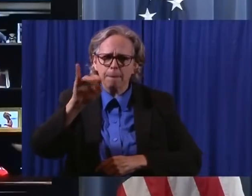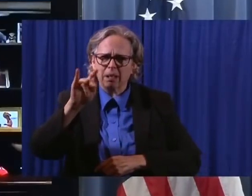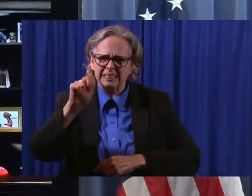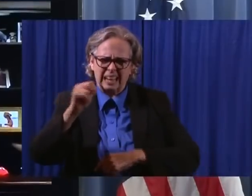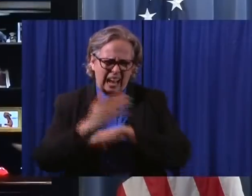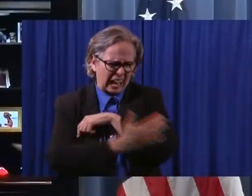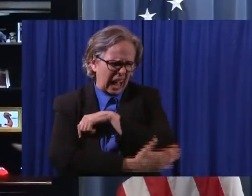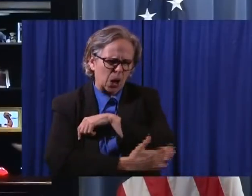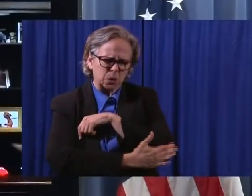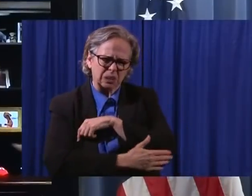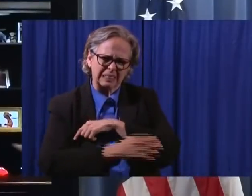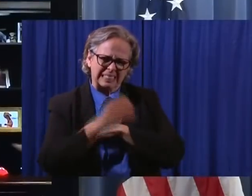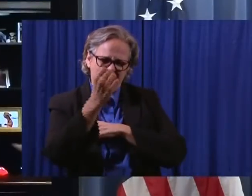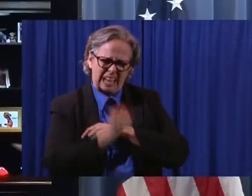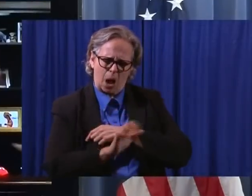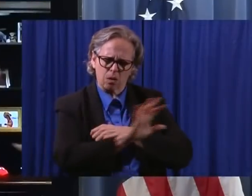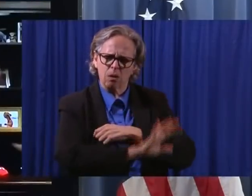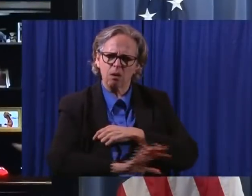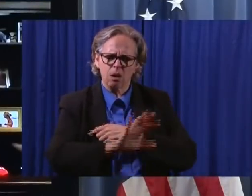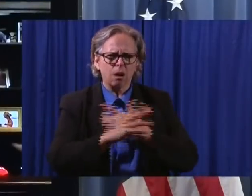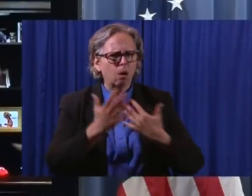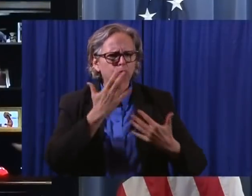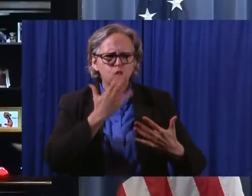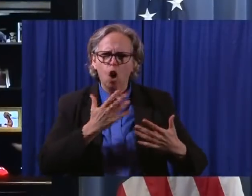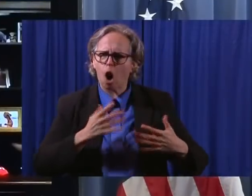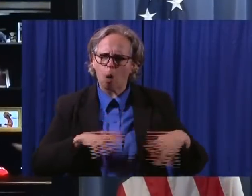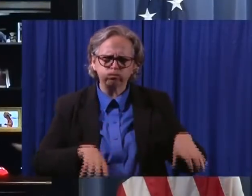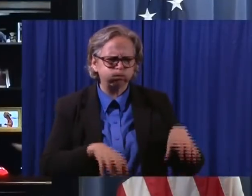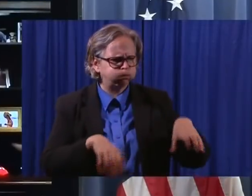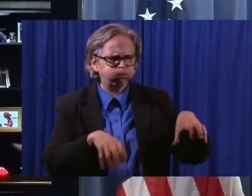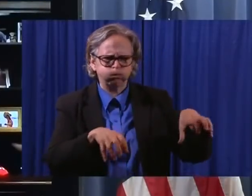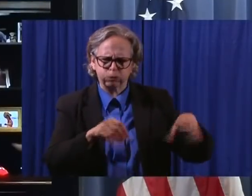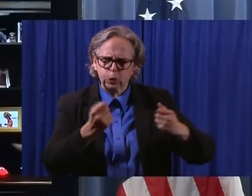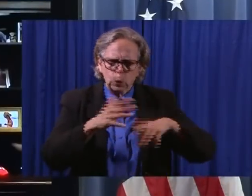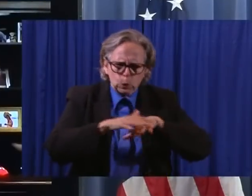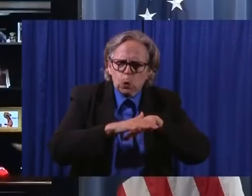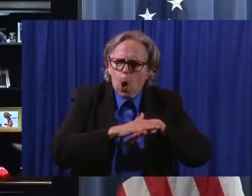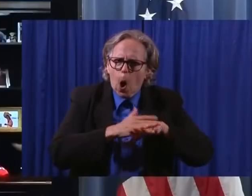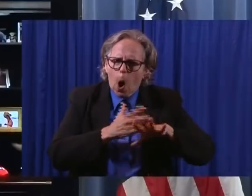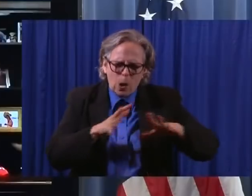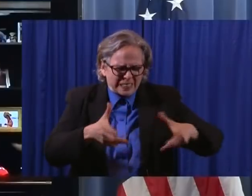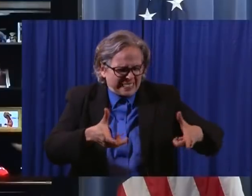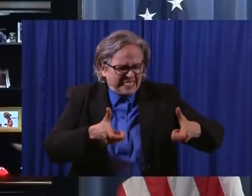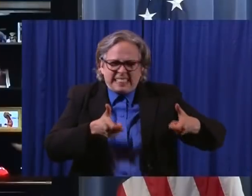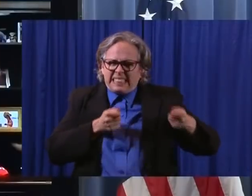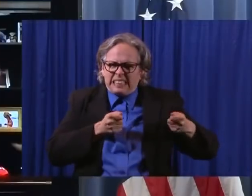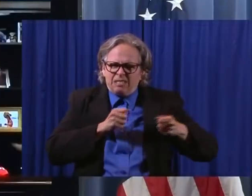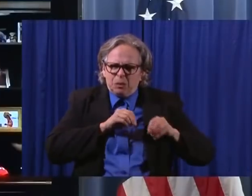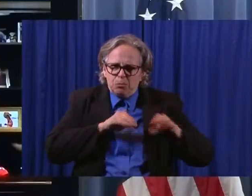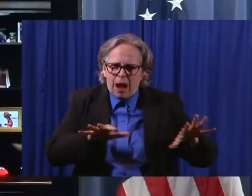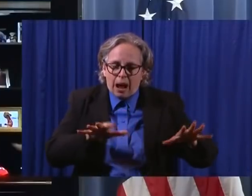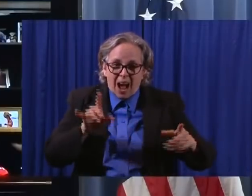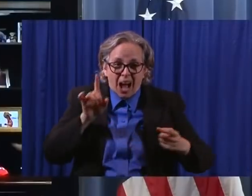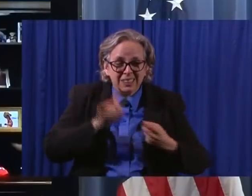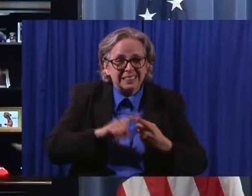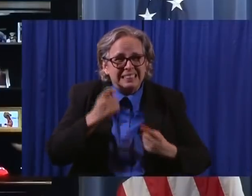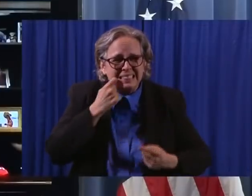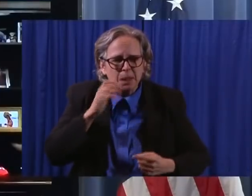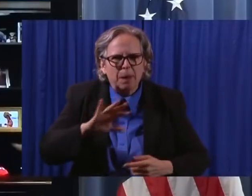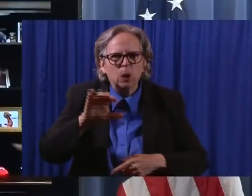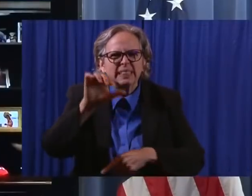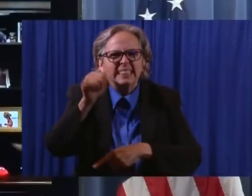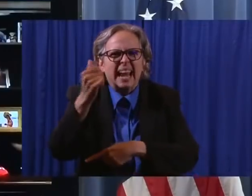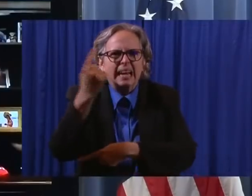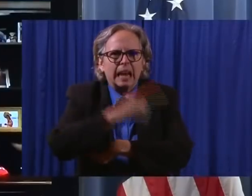of slowing down and containing the spread of the virus until, unfortunately, the last 10 plus days, where we've definitely seen